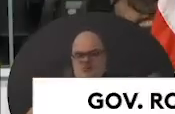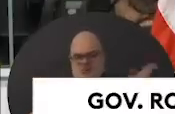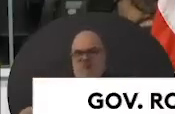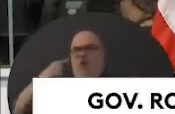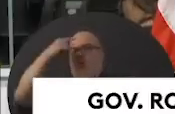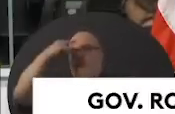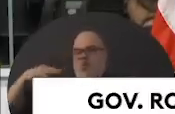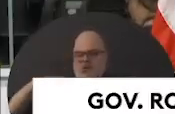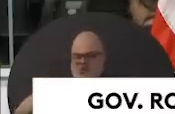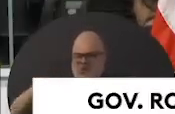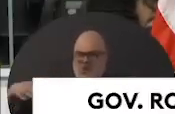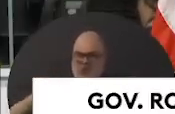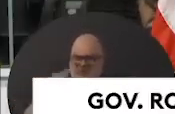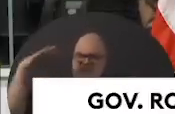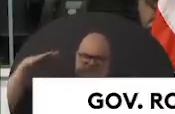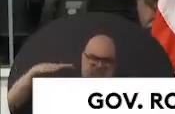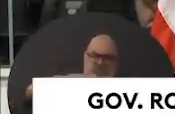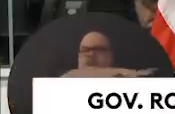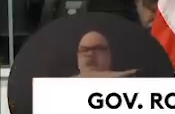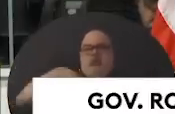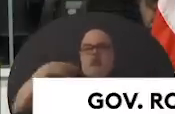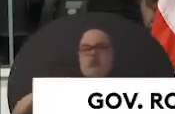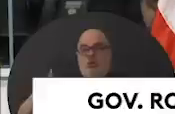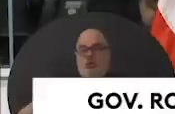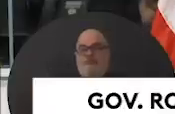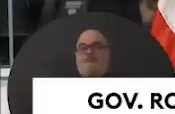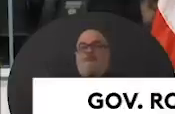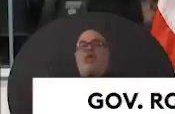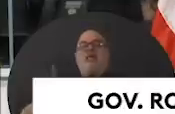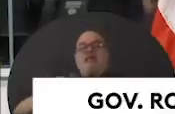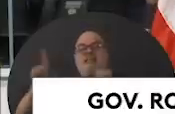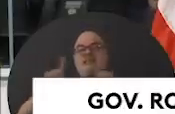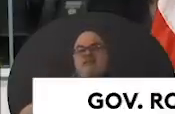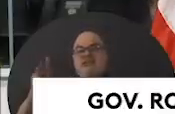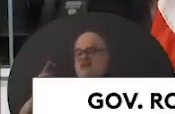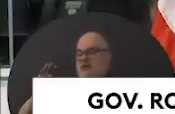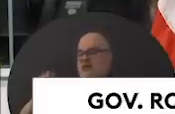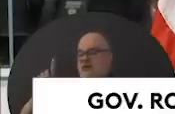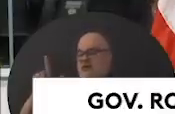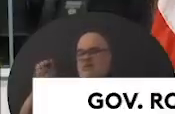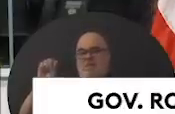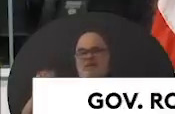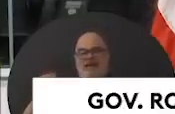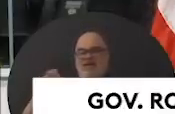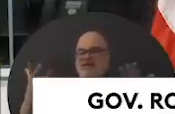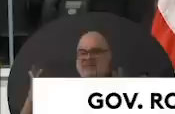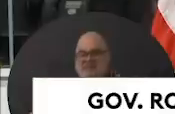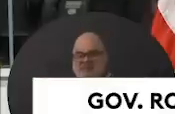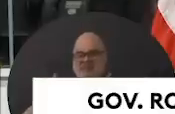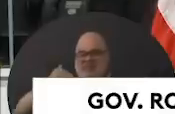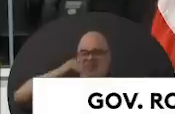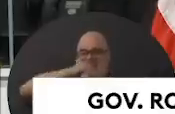surge. I would just mention that these models, while it all has Ian going up to a Cat 4,